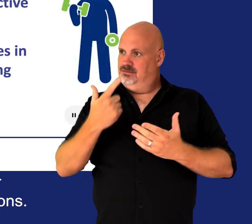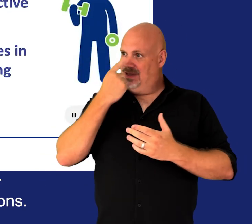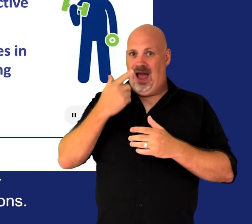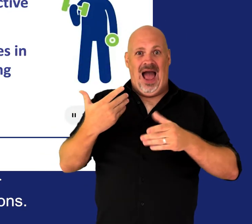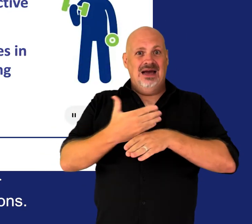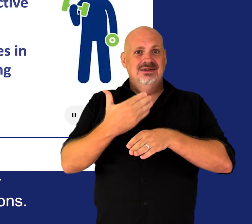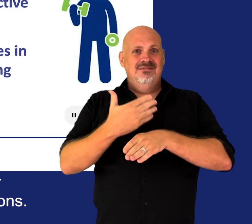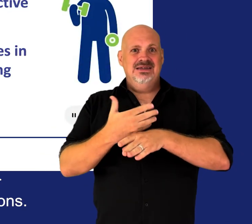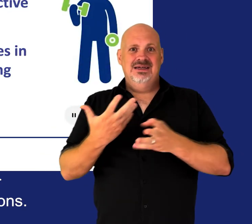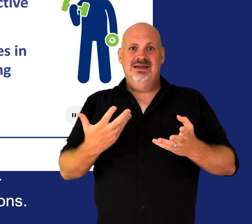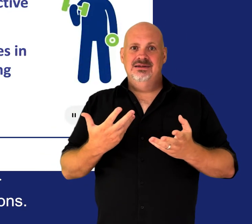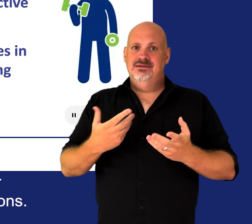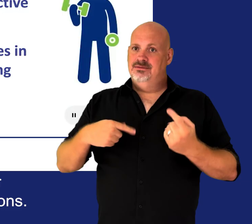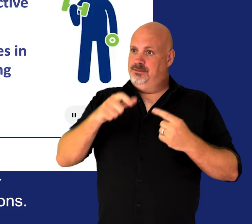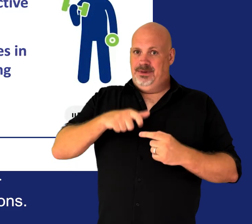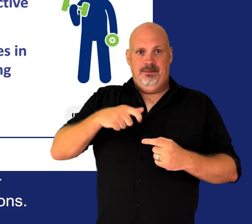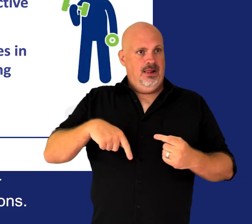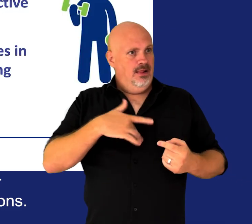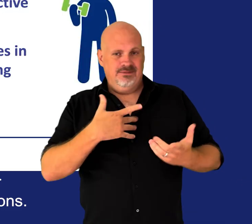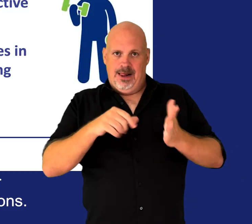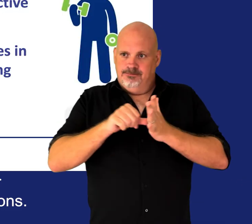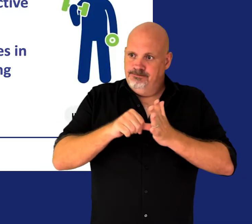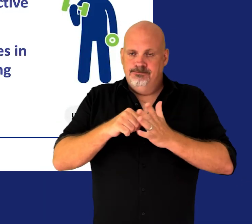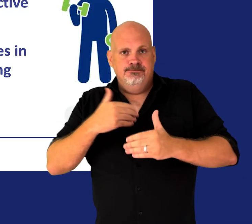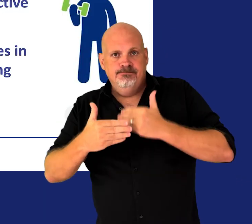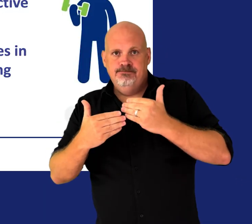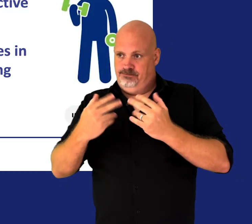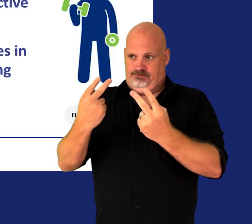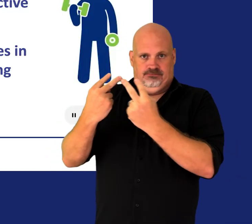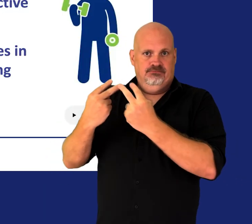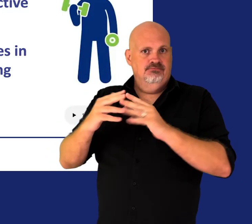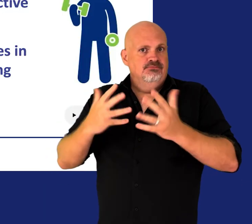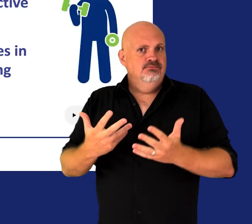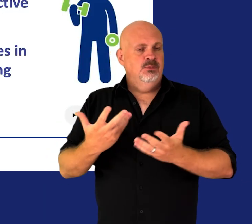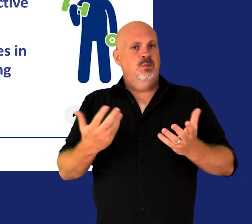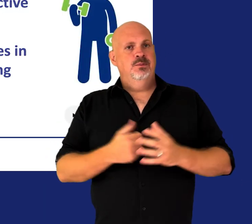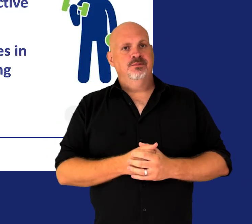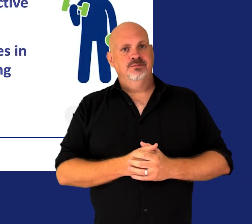activities are for these people experiencing these conditions.